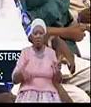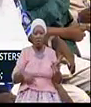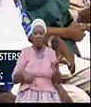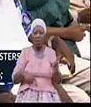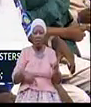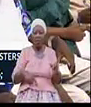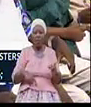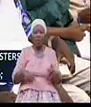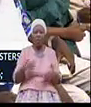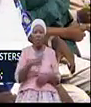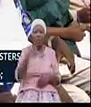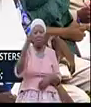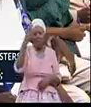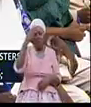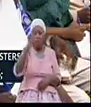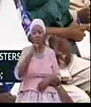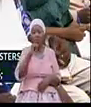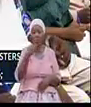verse 22.